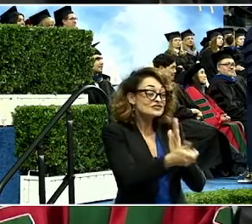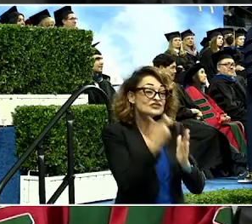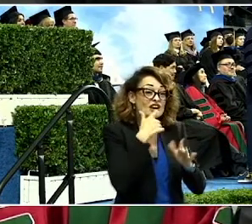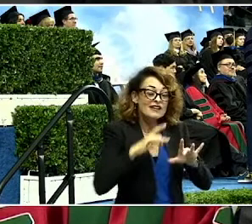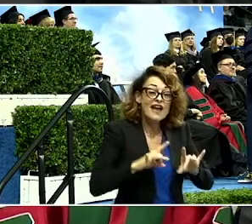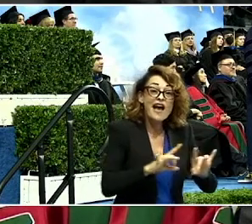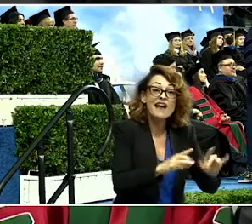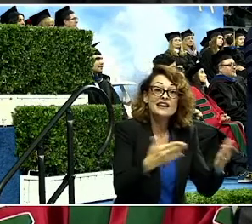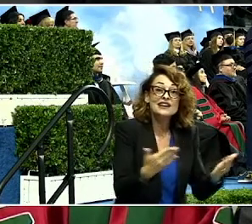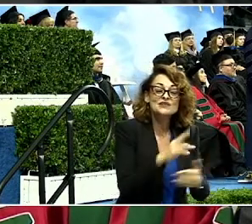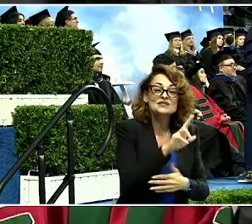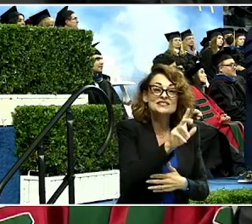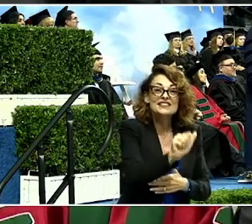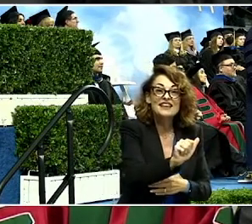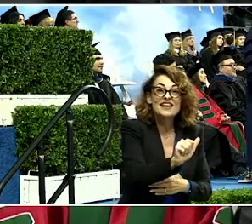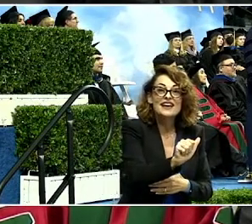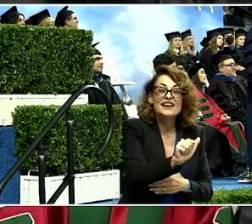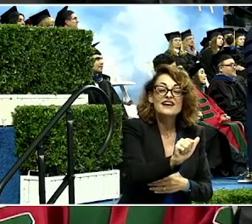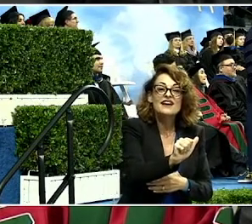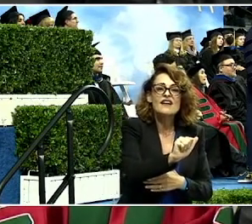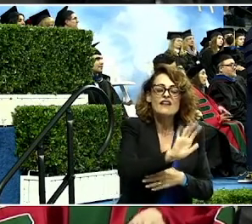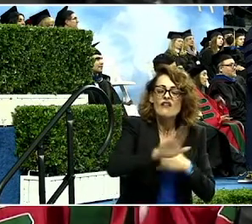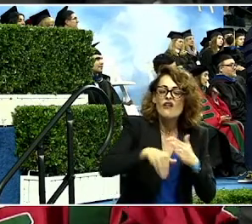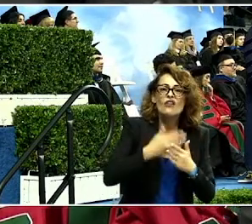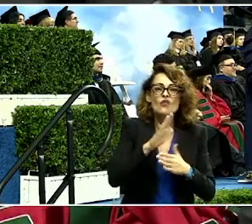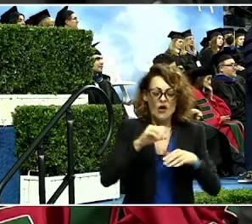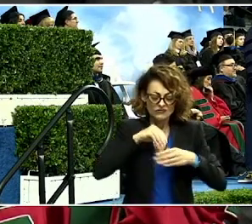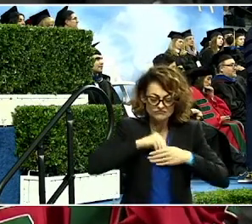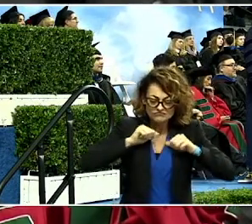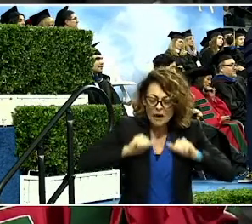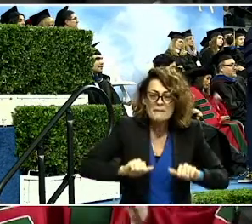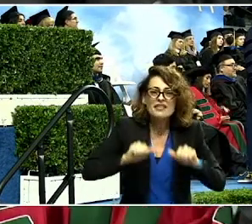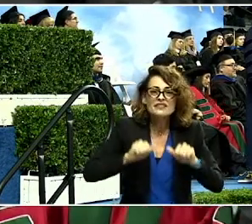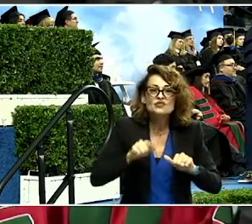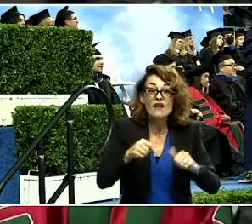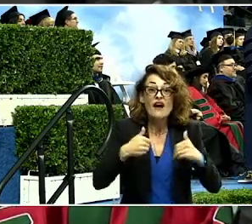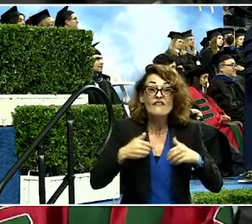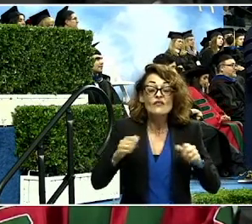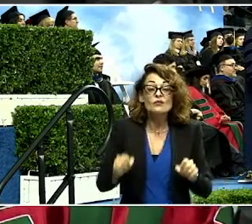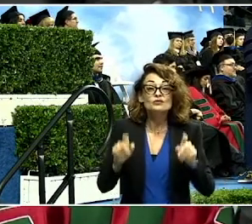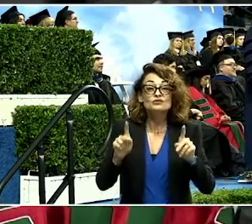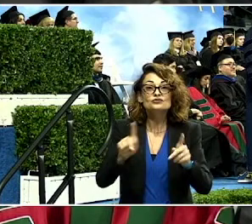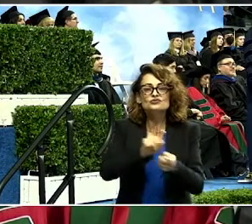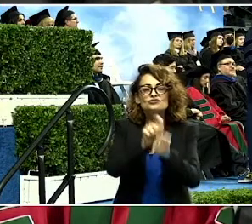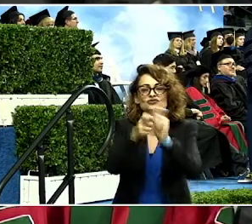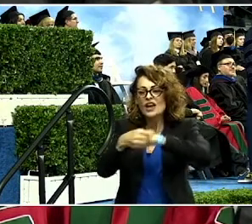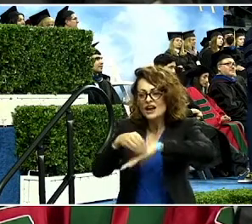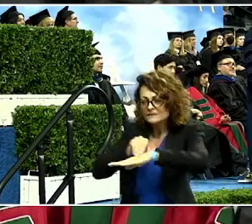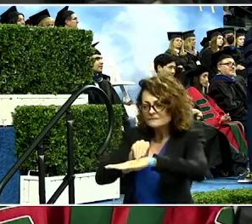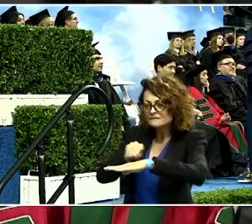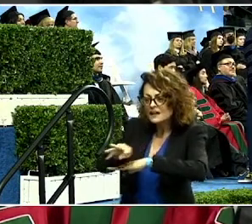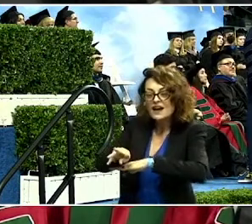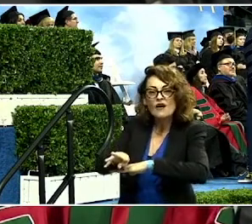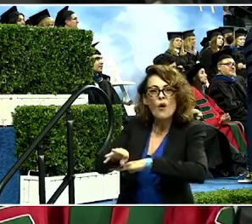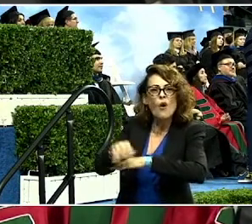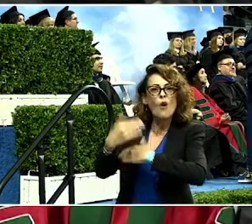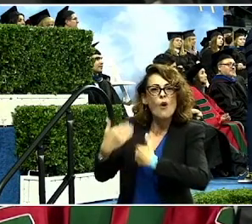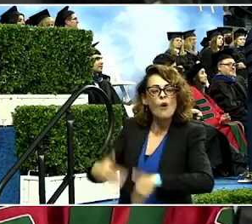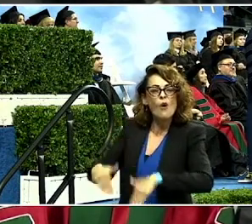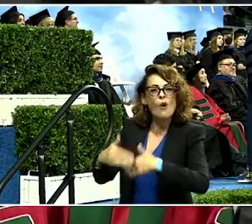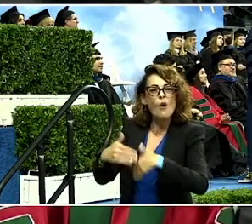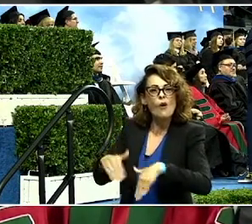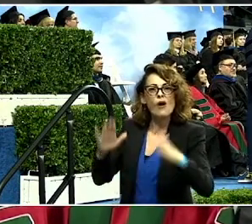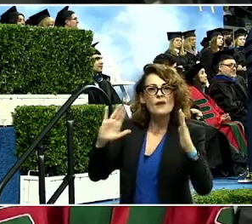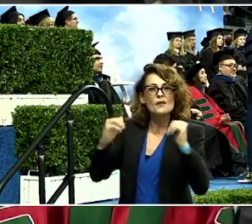UCLA and all of your capabilities. You really have a chance to change the world in ways that perhaps other